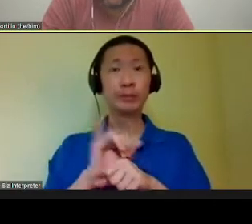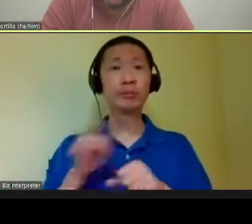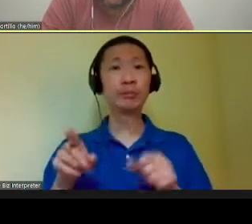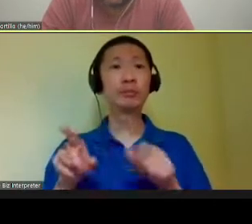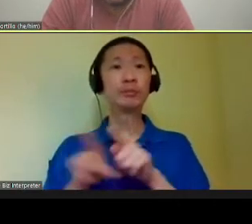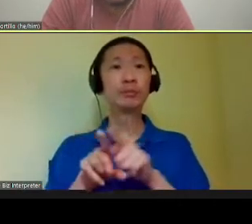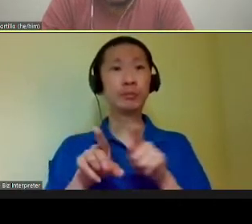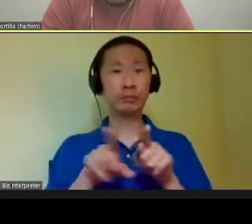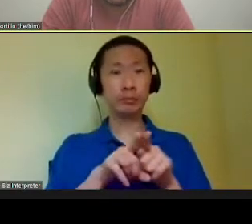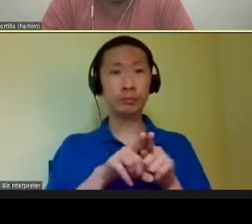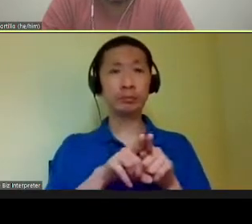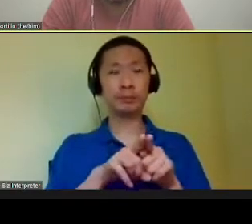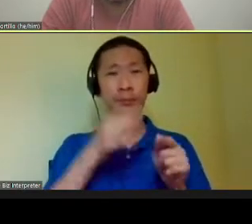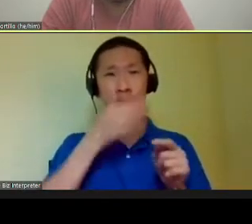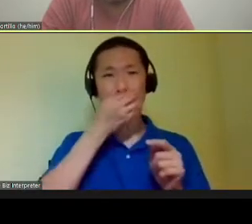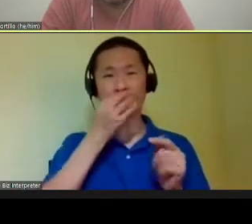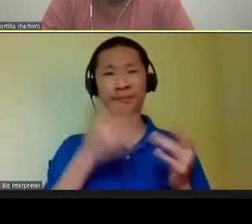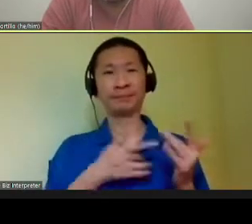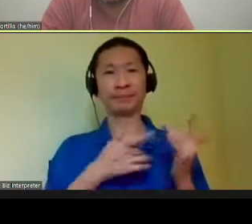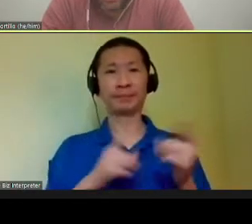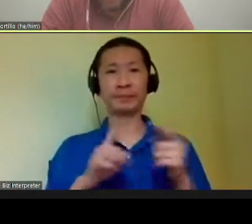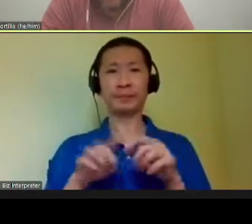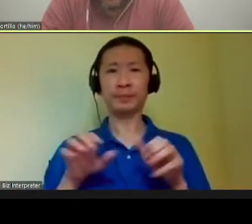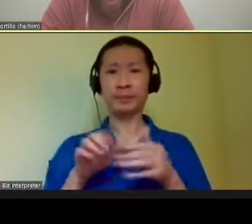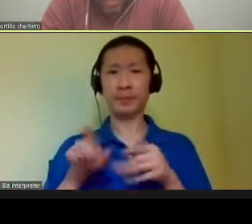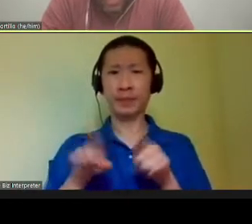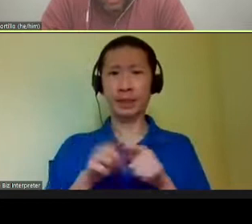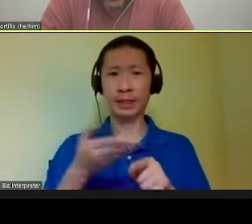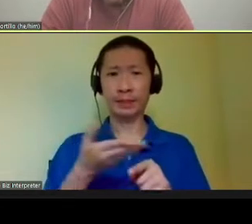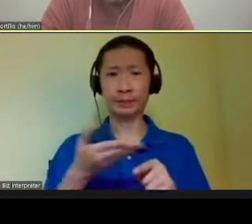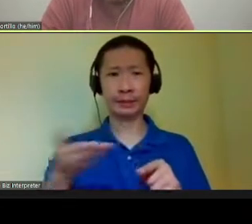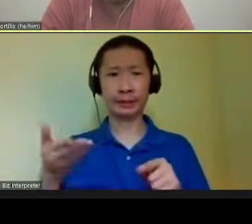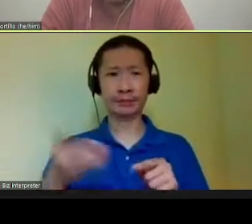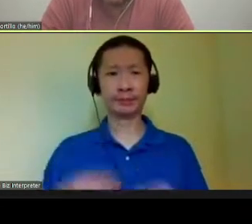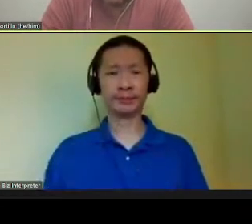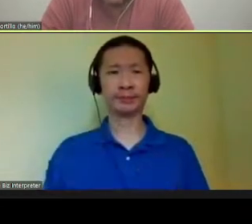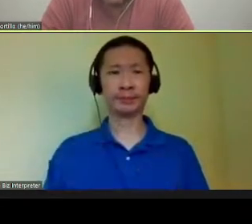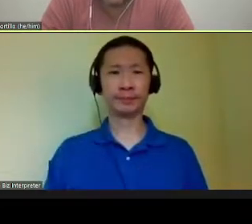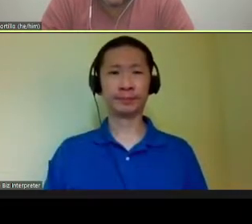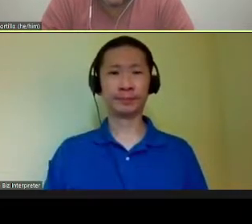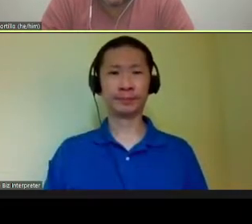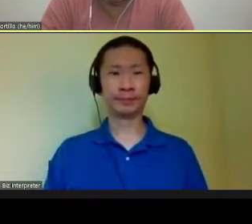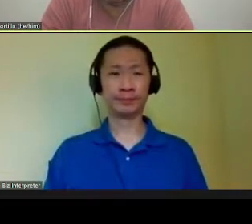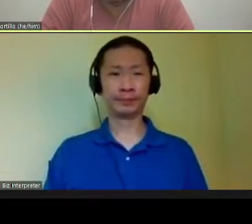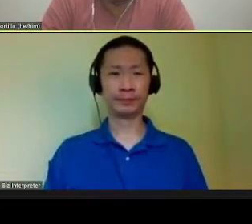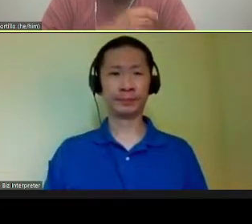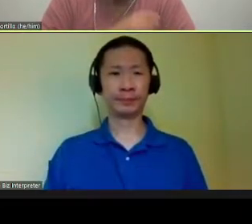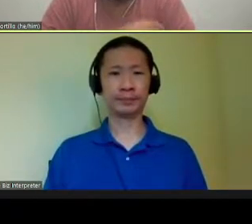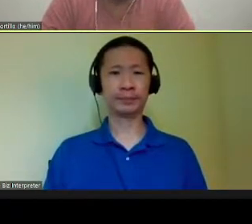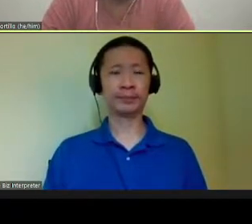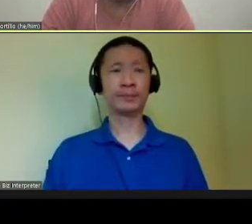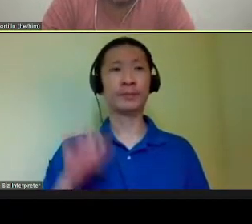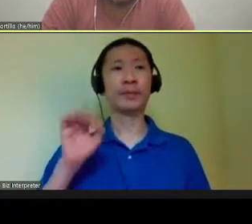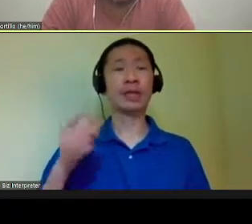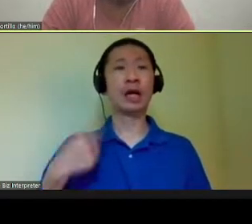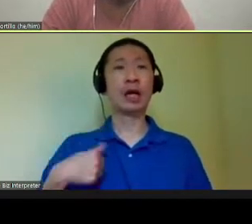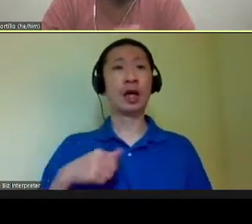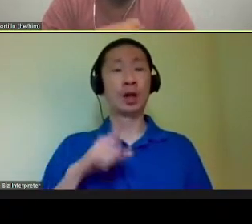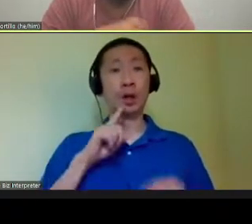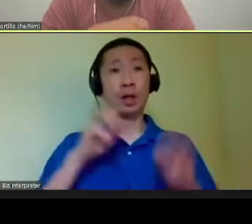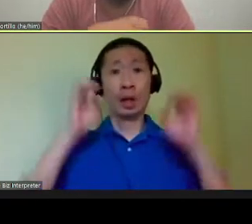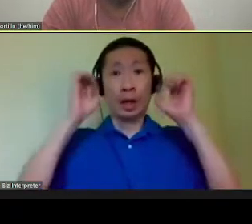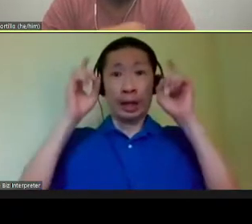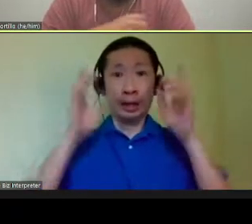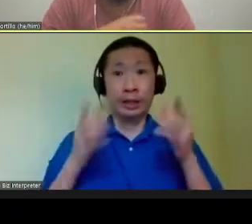also tended to do the same thing. And if we're an educator who's trying to